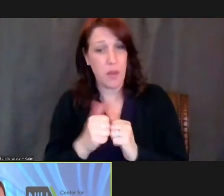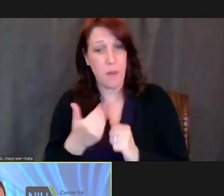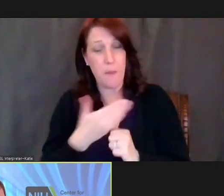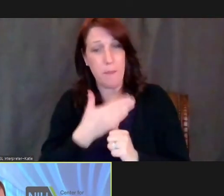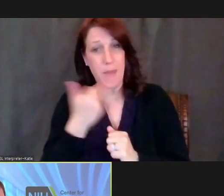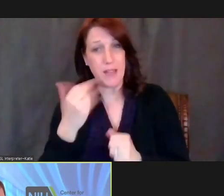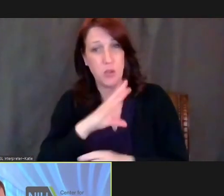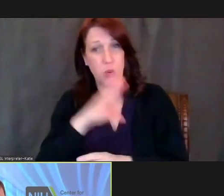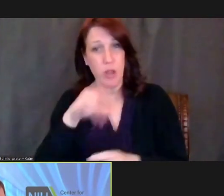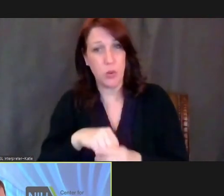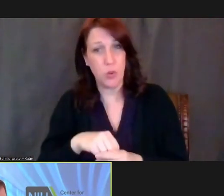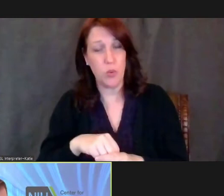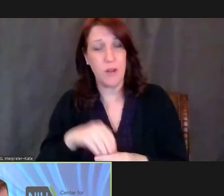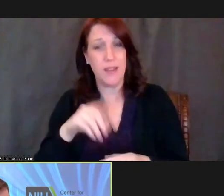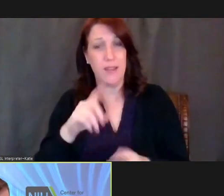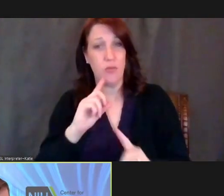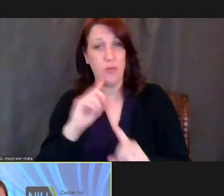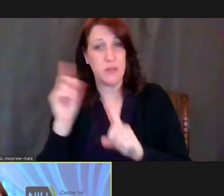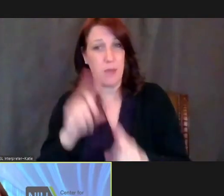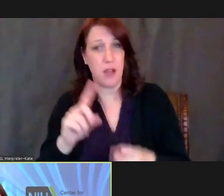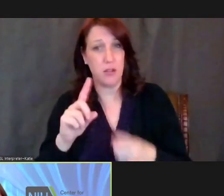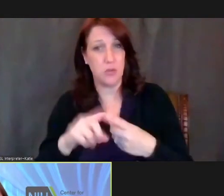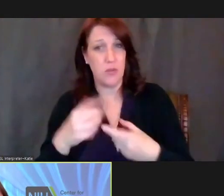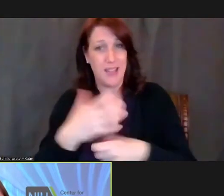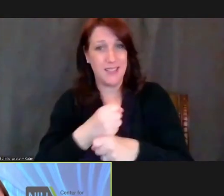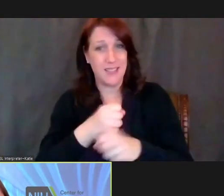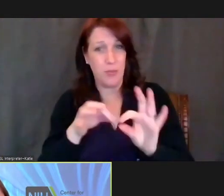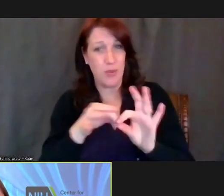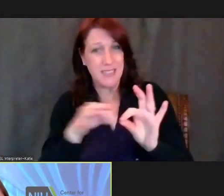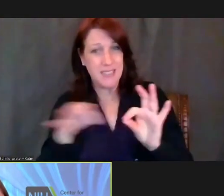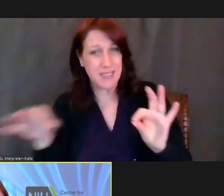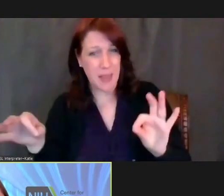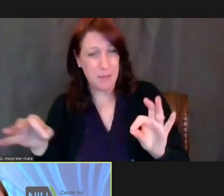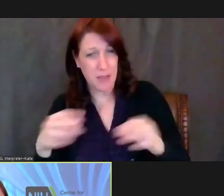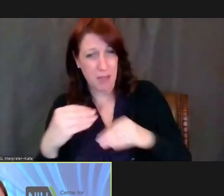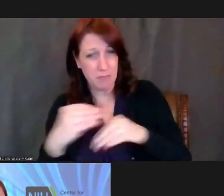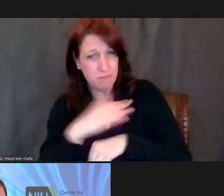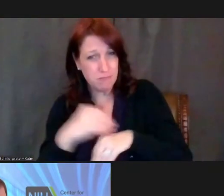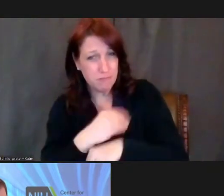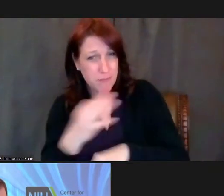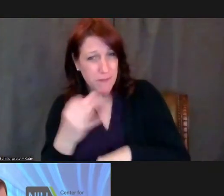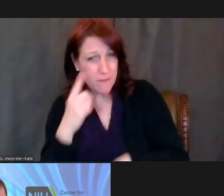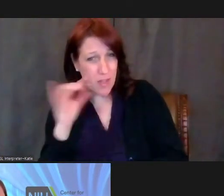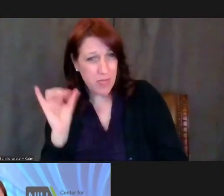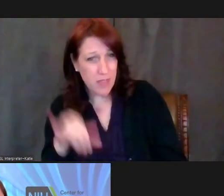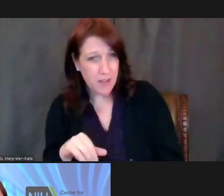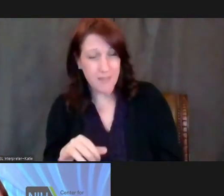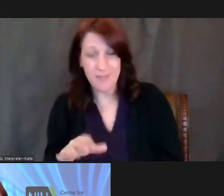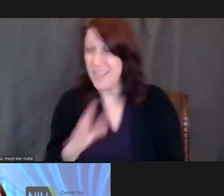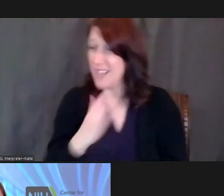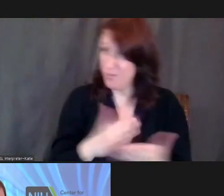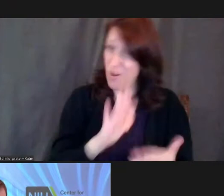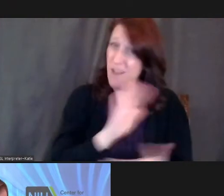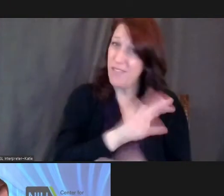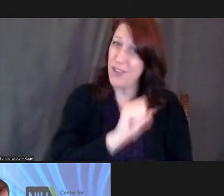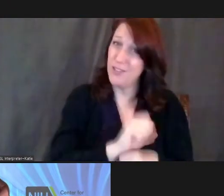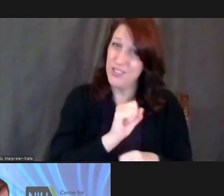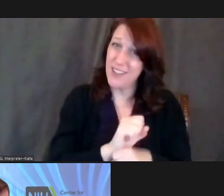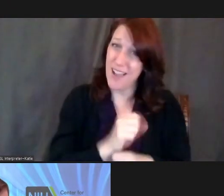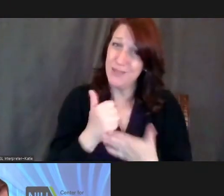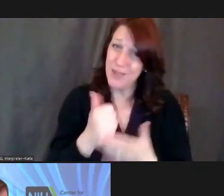in the response to the summary statement or critiques, I'm assuming? Actually, that's part of their job, is to help you to